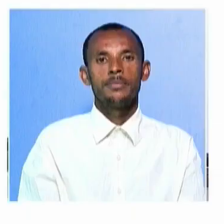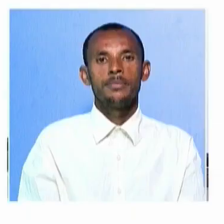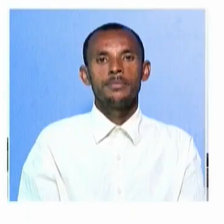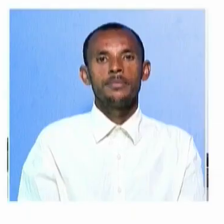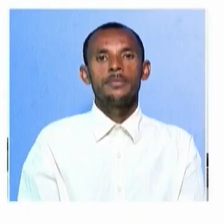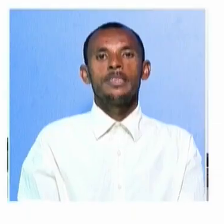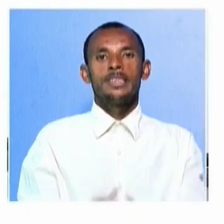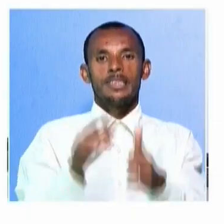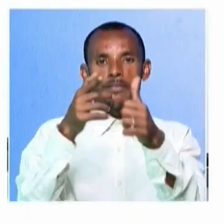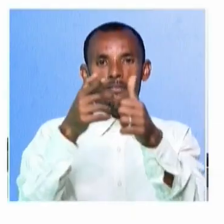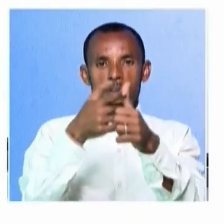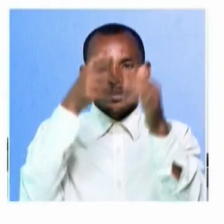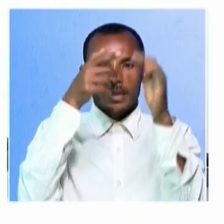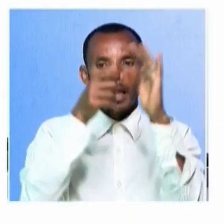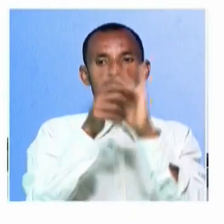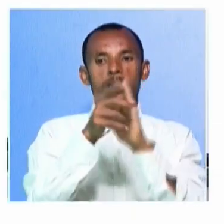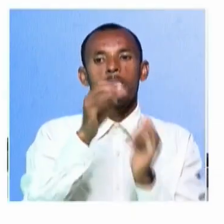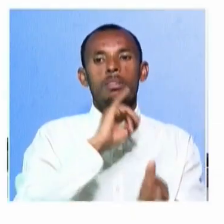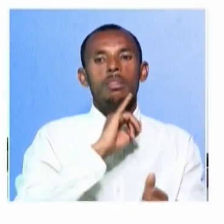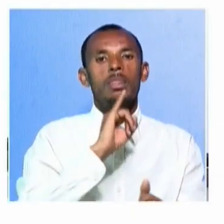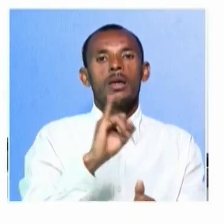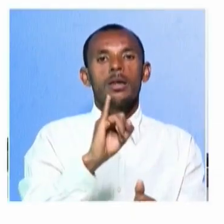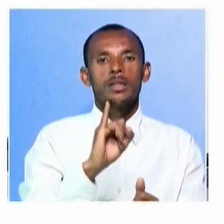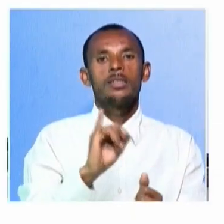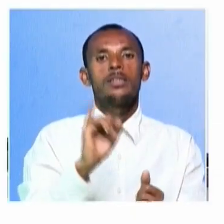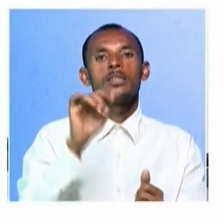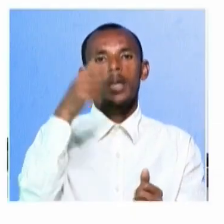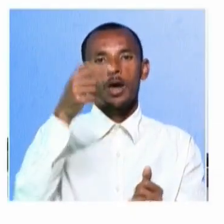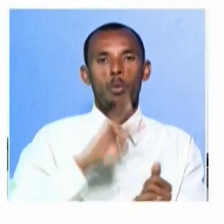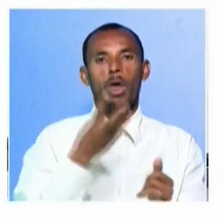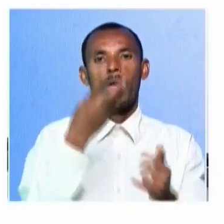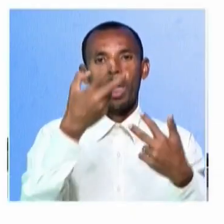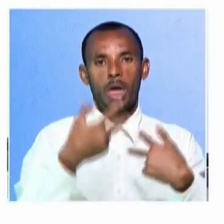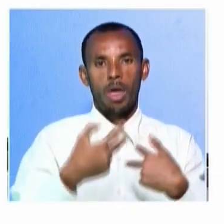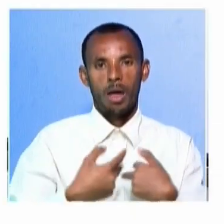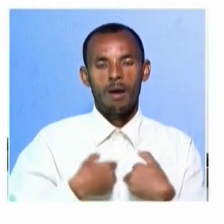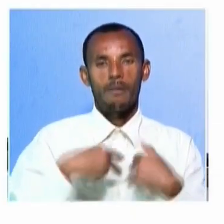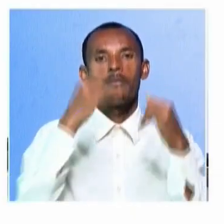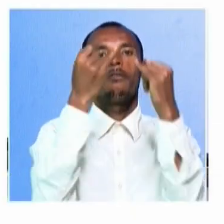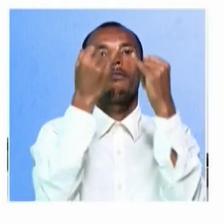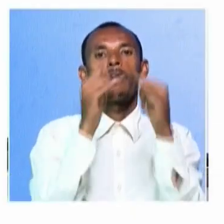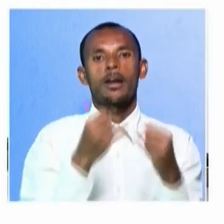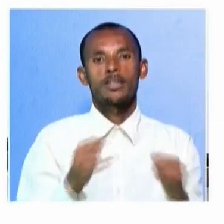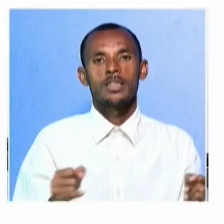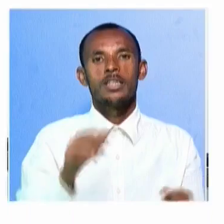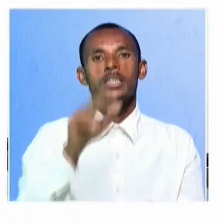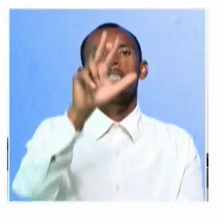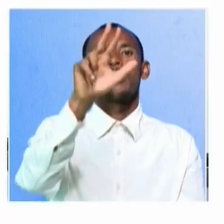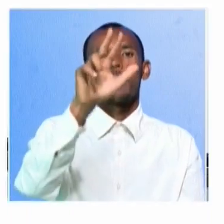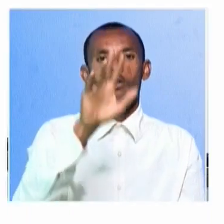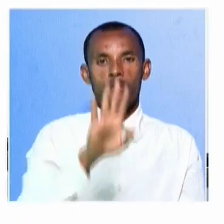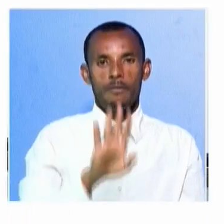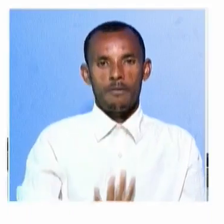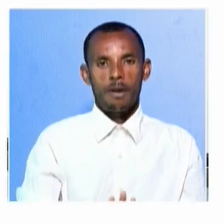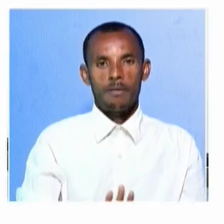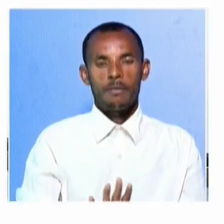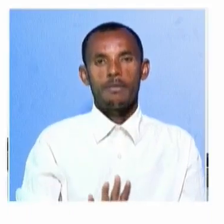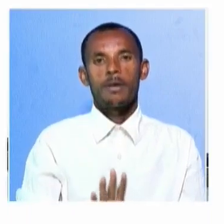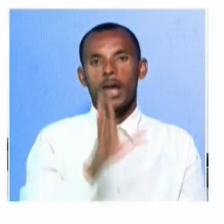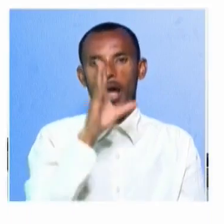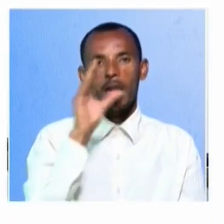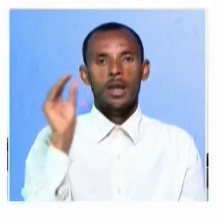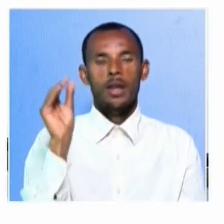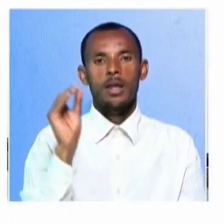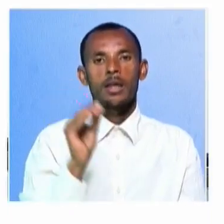The first example is, say we have a fraction 3 over 5